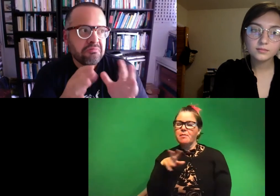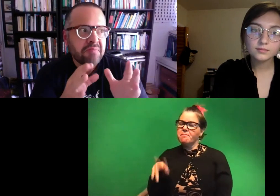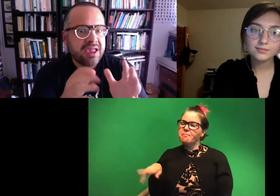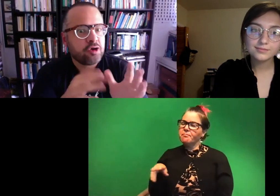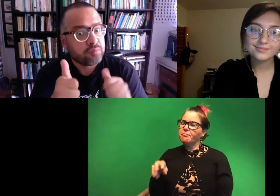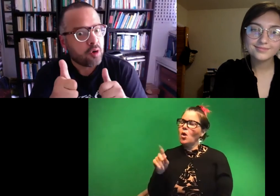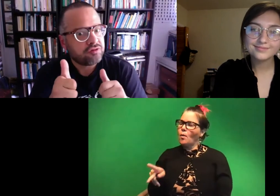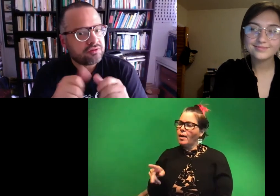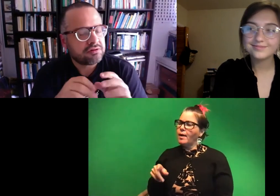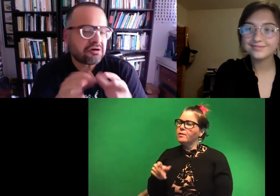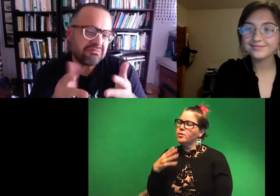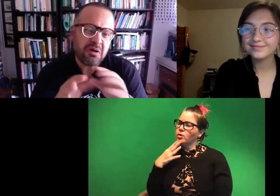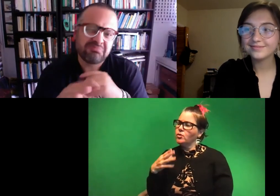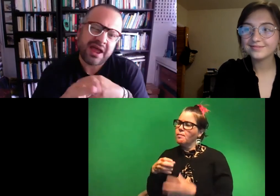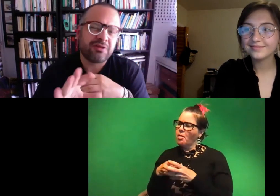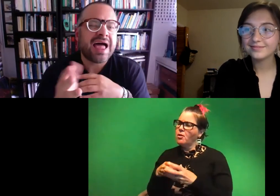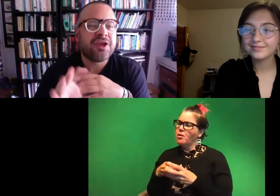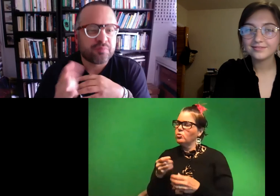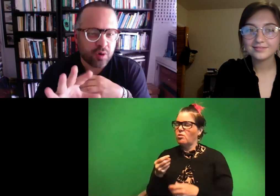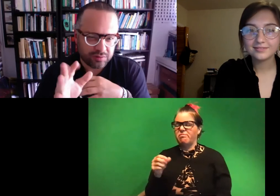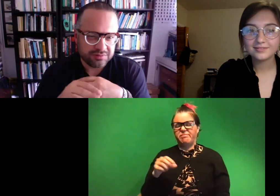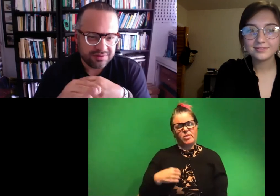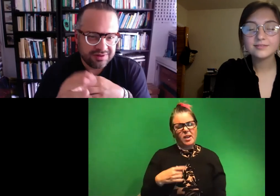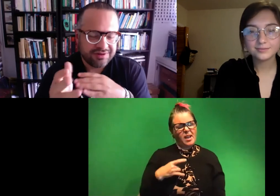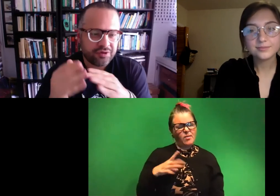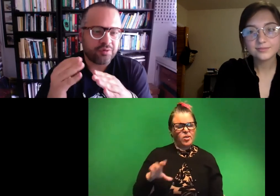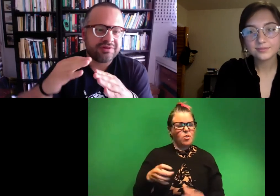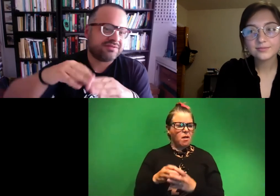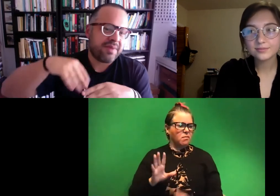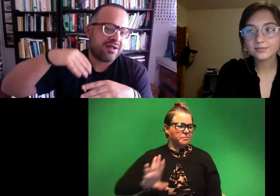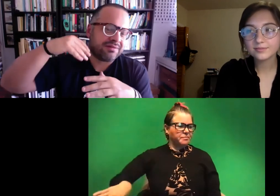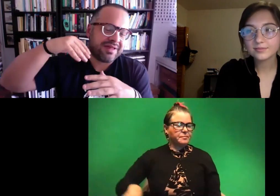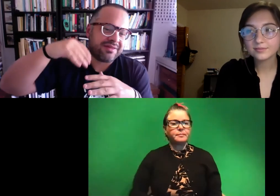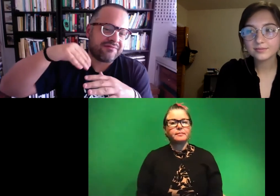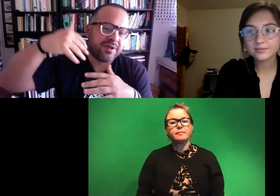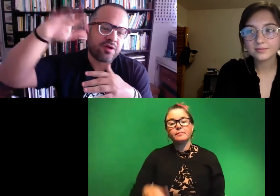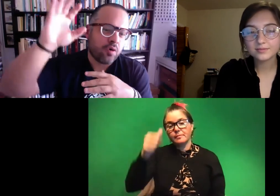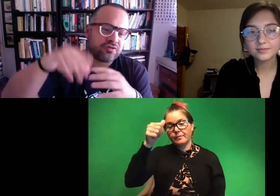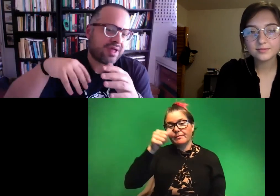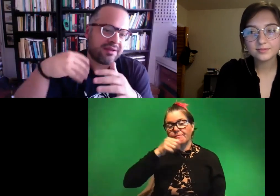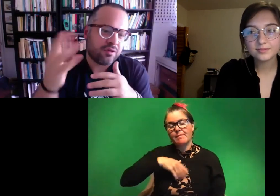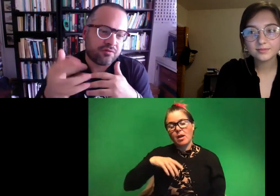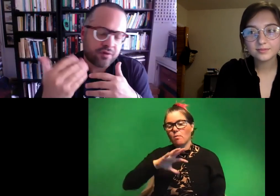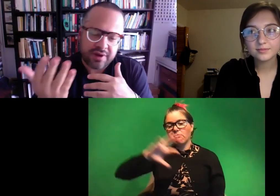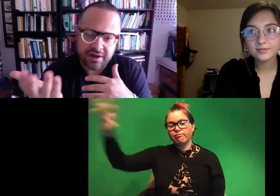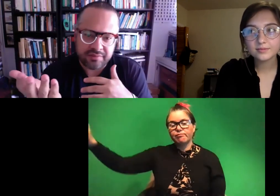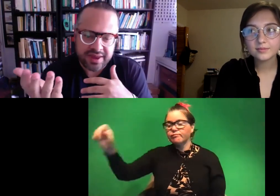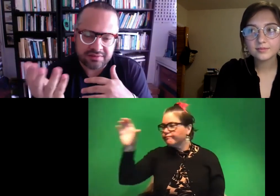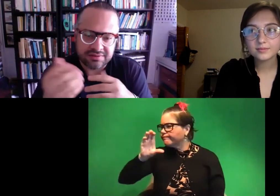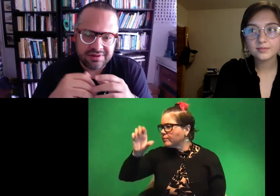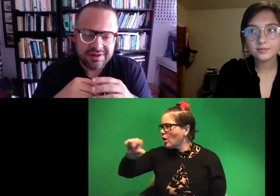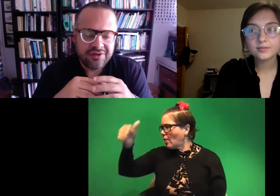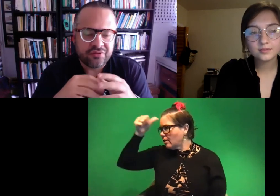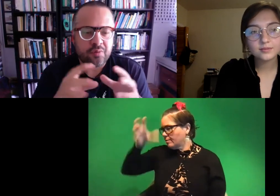you make good balls, or no, I don't like your ball. So the male the female goes and look for another